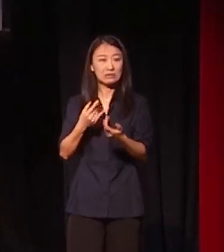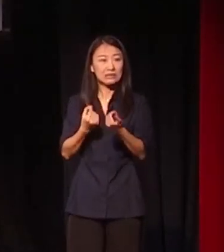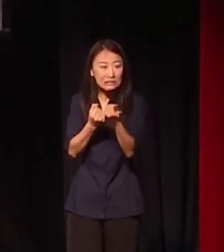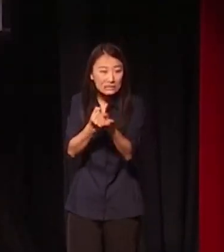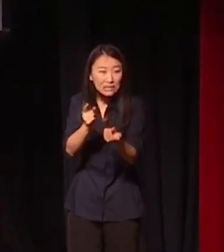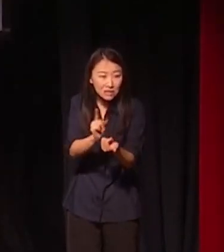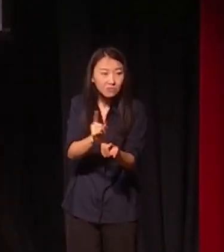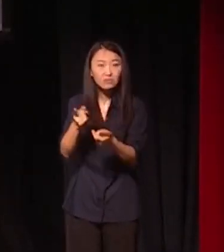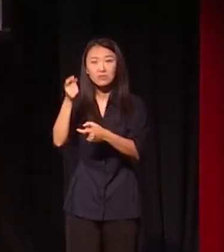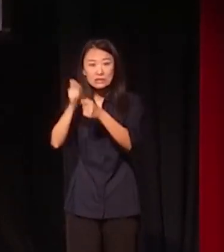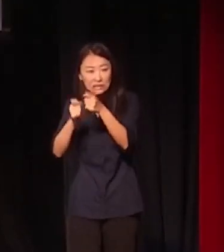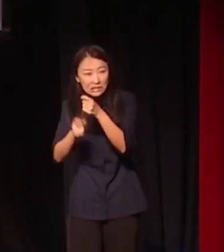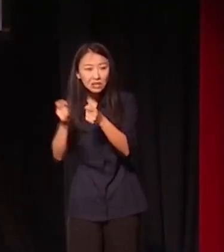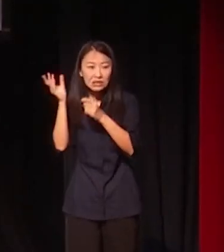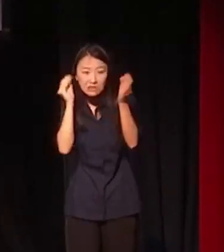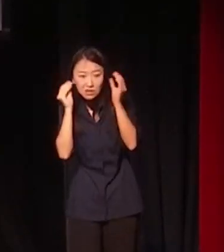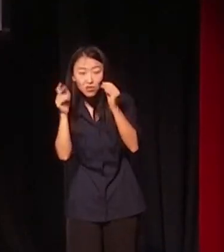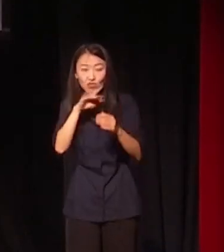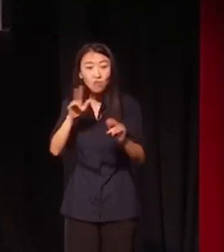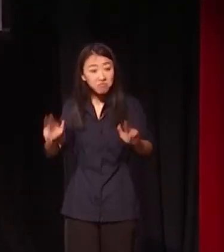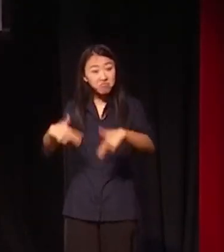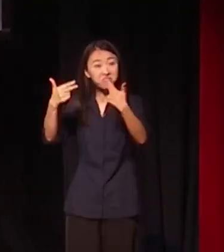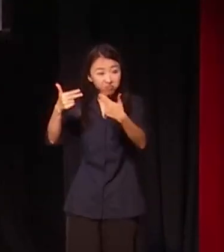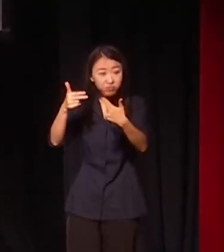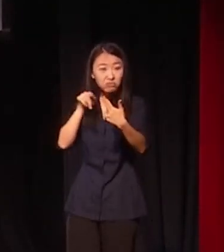information through video remote interpreting is having to